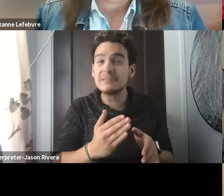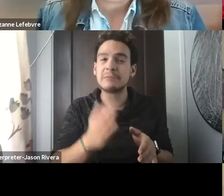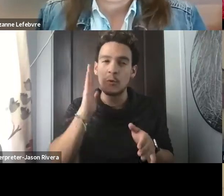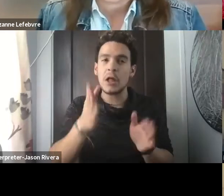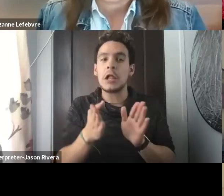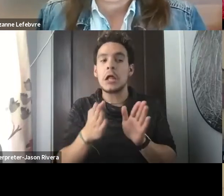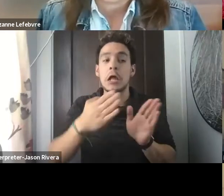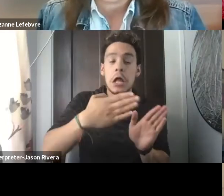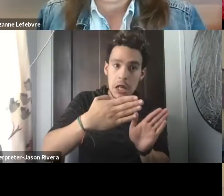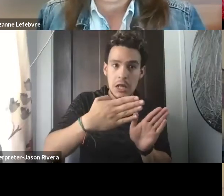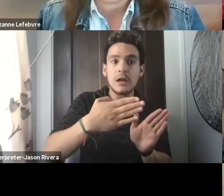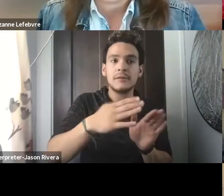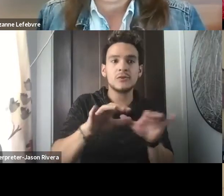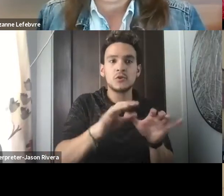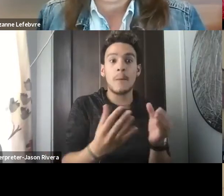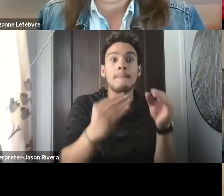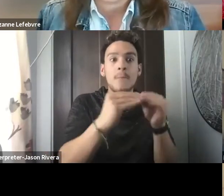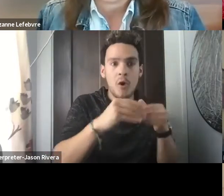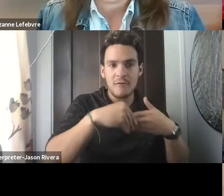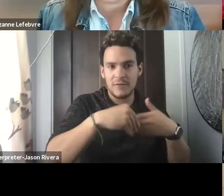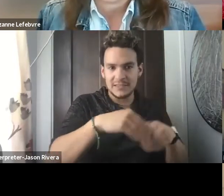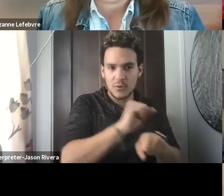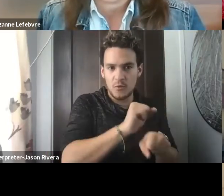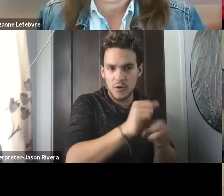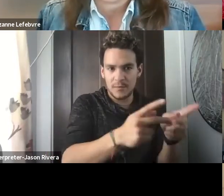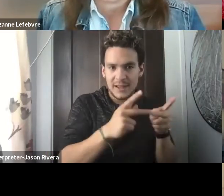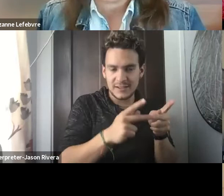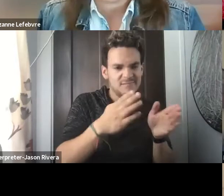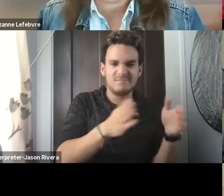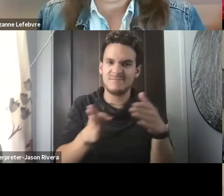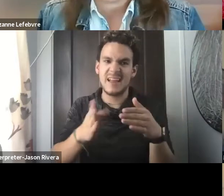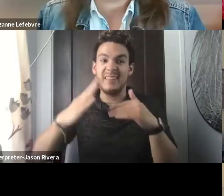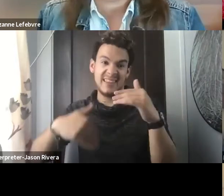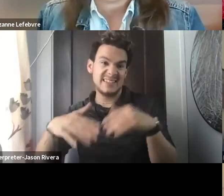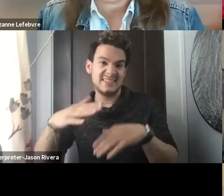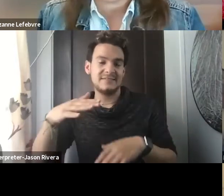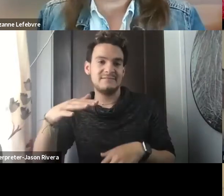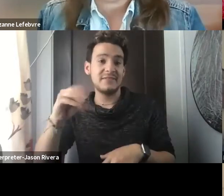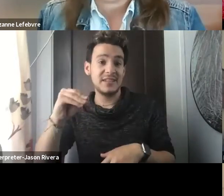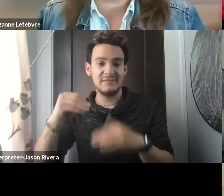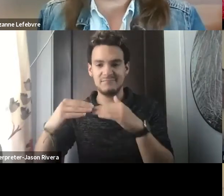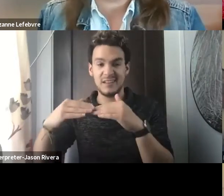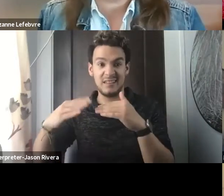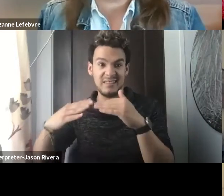likely to consider flex workspace than those with less than 50 employees.